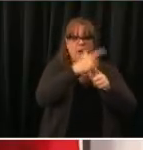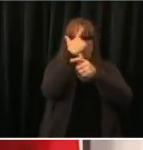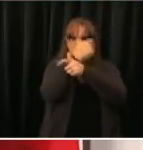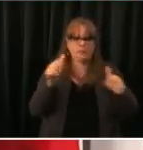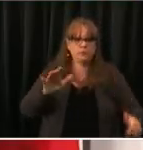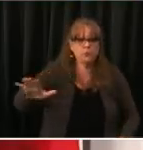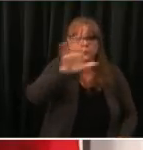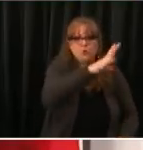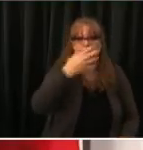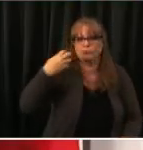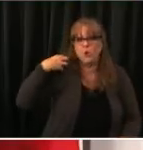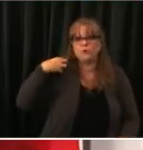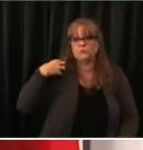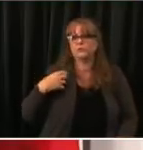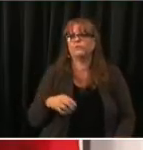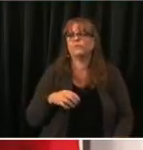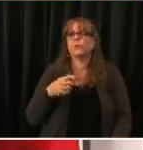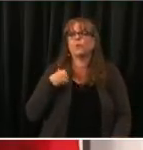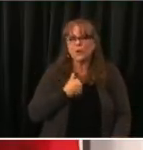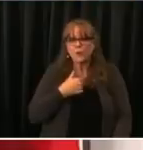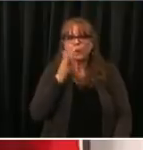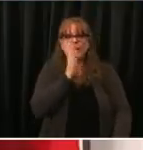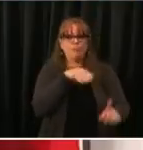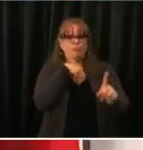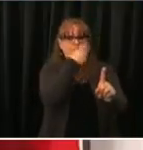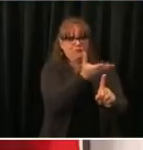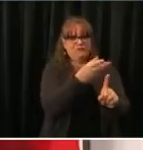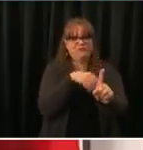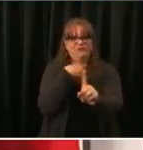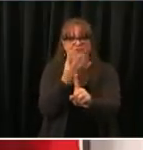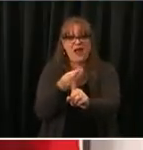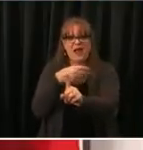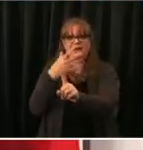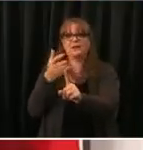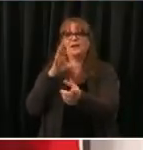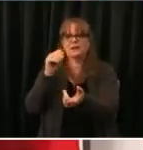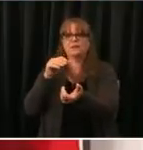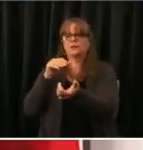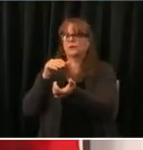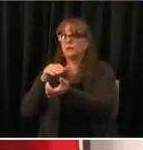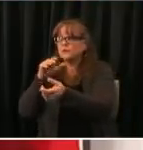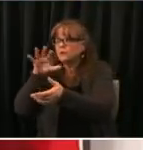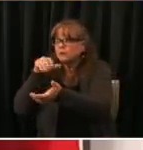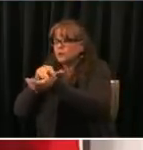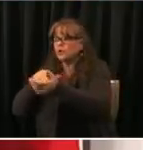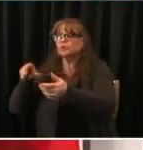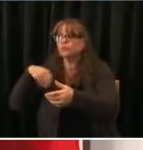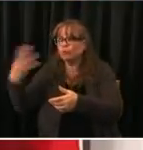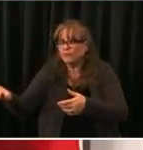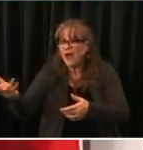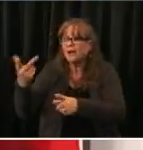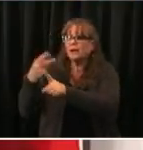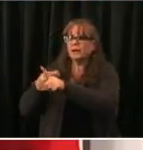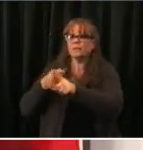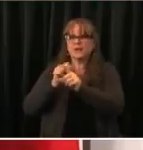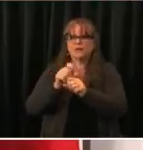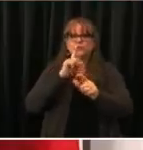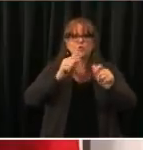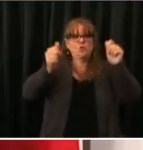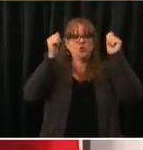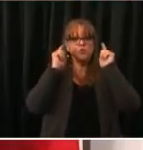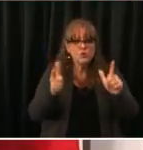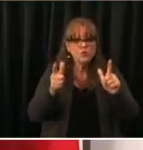and then we will get them the vaccine over a 2 to 3 week period to make sure that everybody in that group is successfully vaccinated.